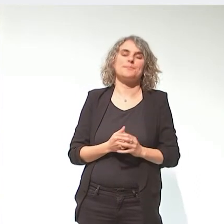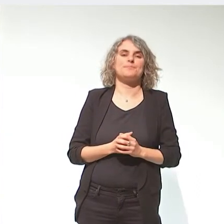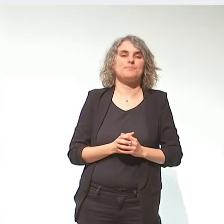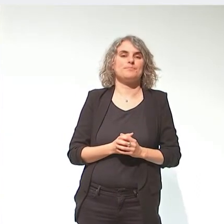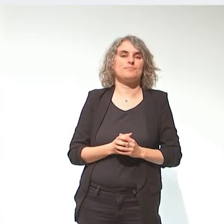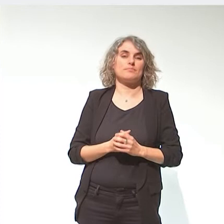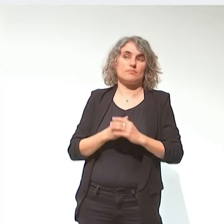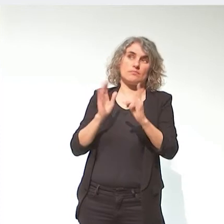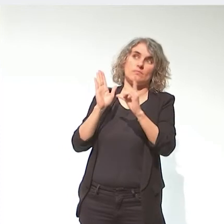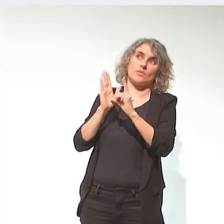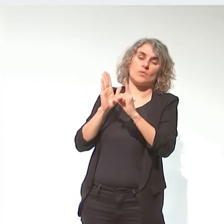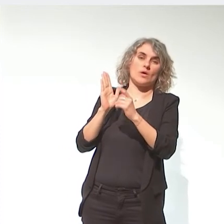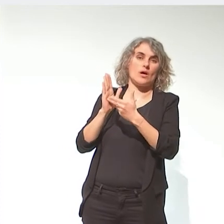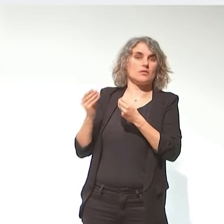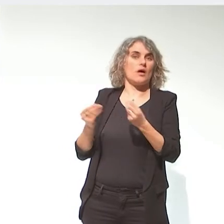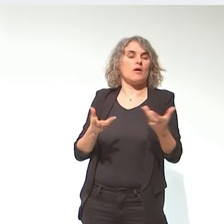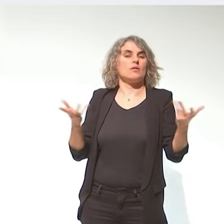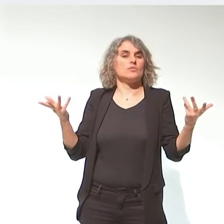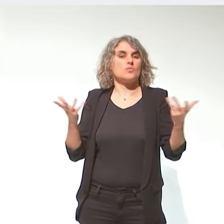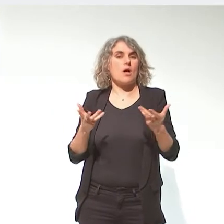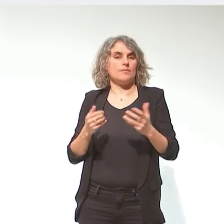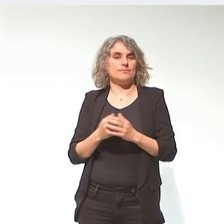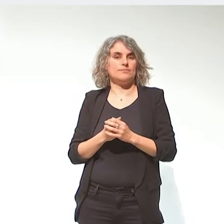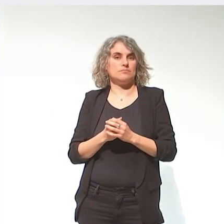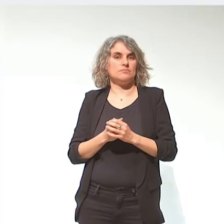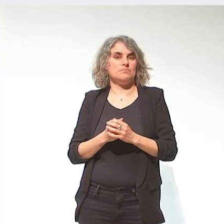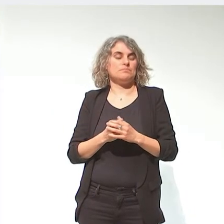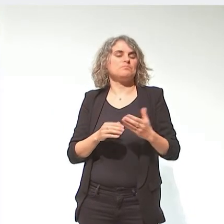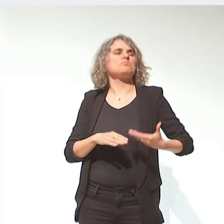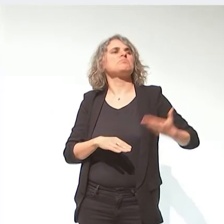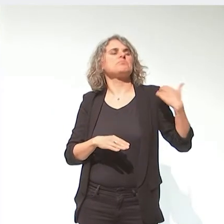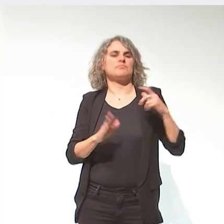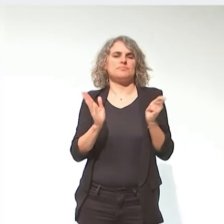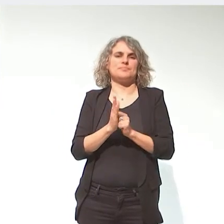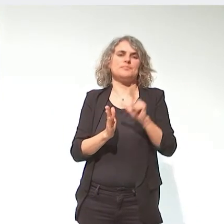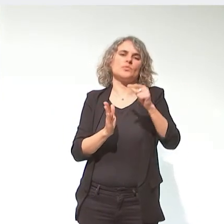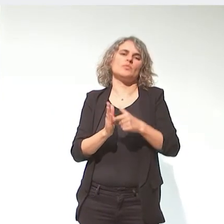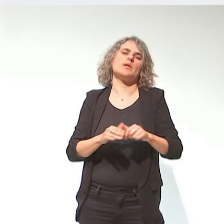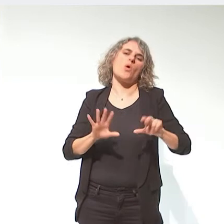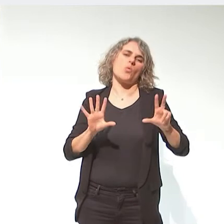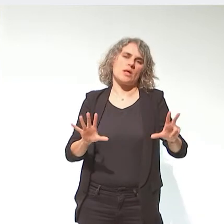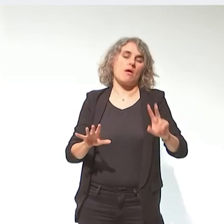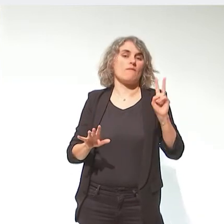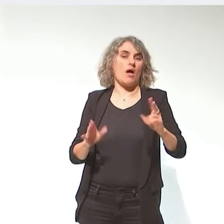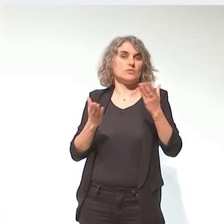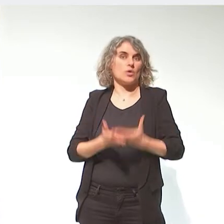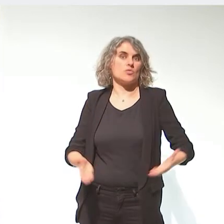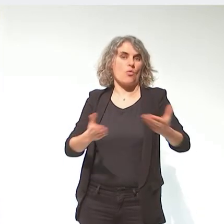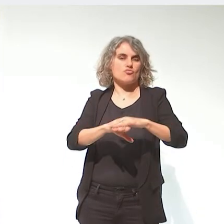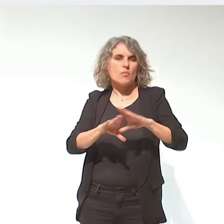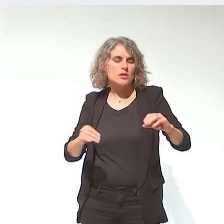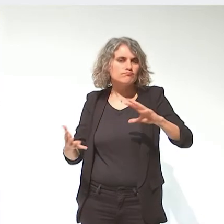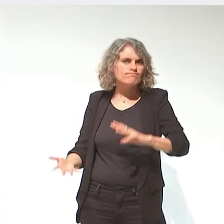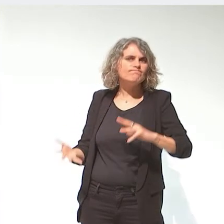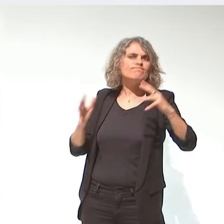moment. It was the moment when we decided to close all the segregated schools in Portugal, so